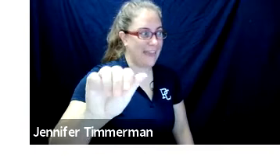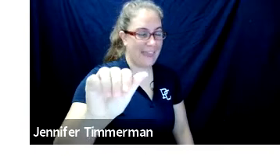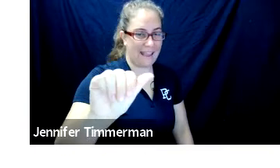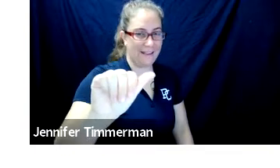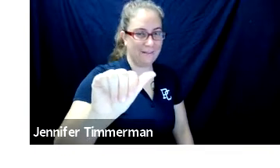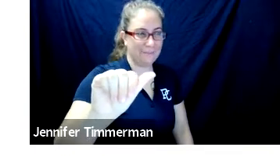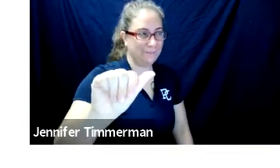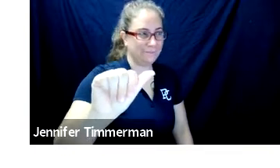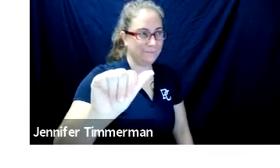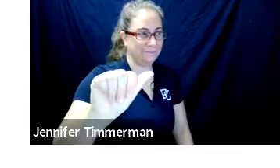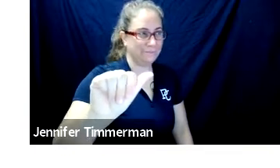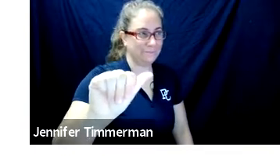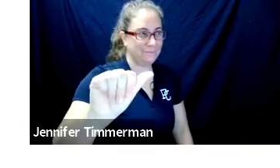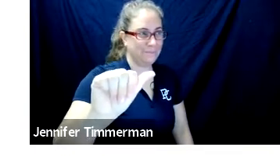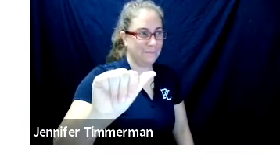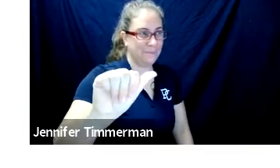A.